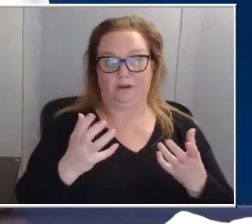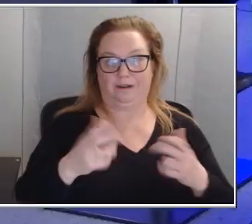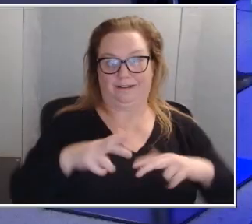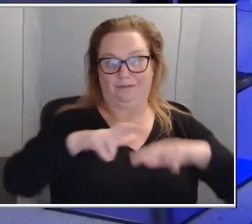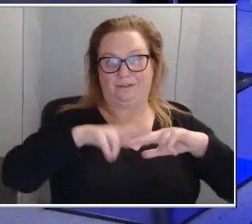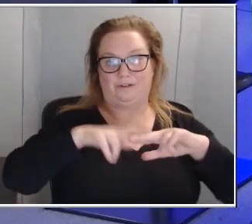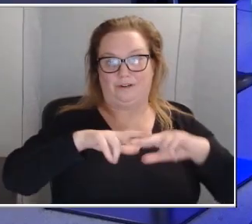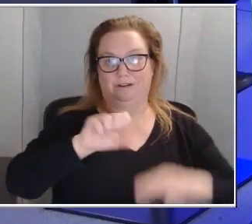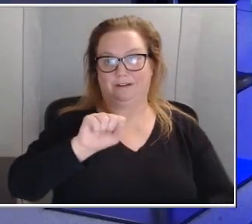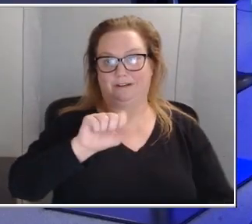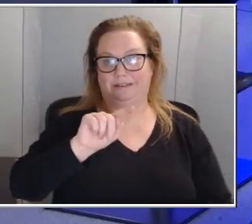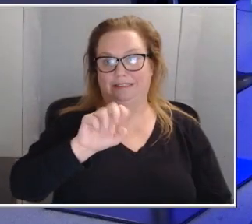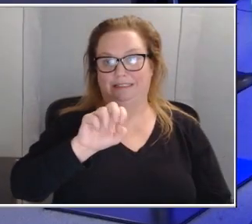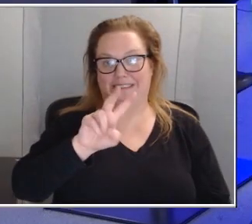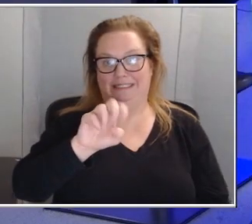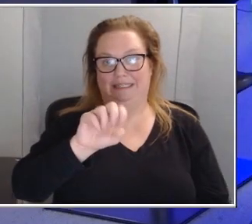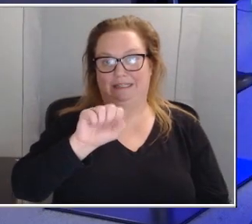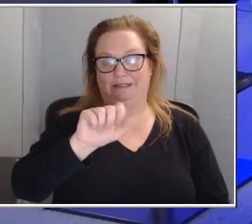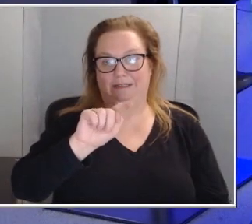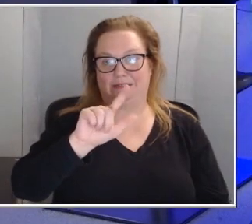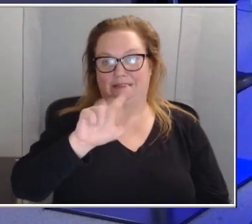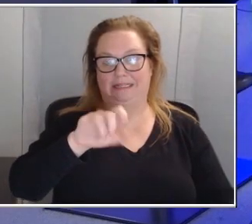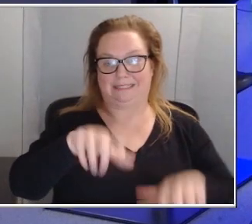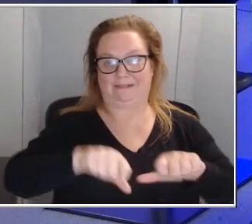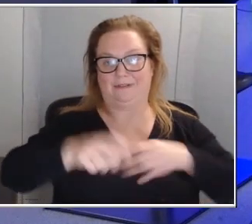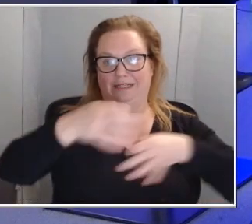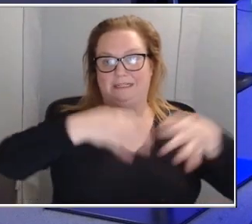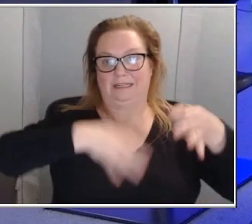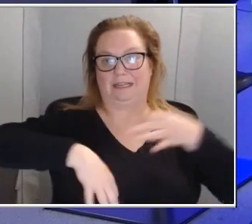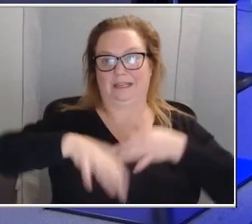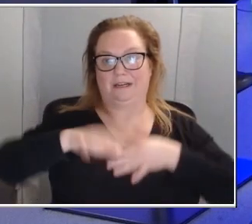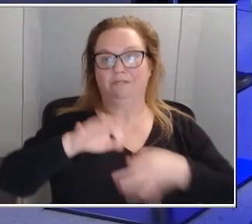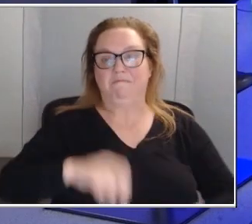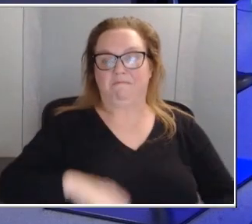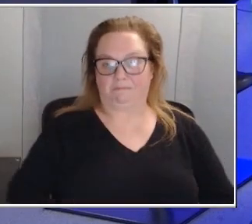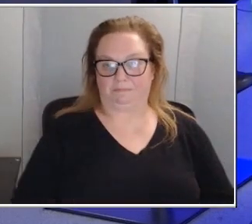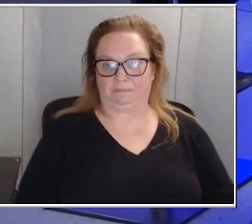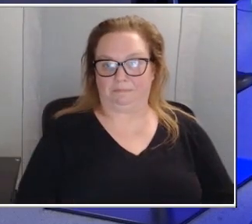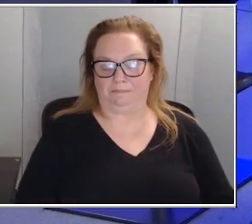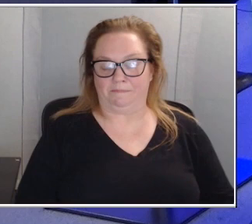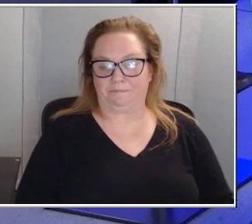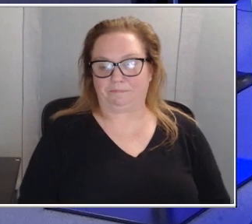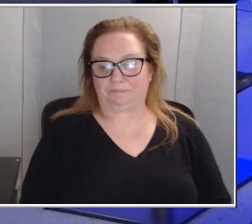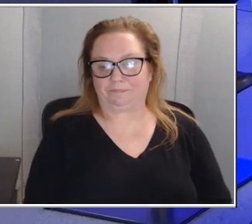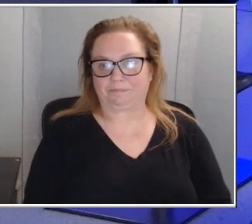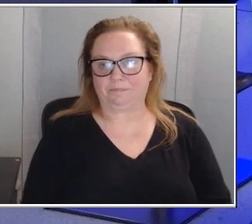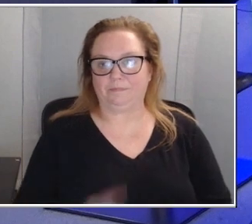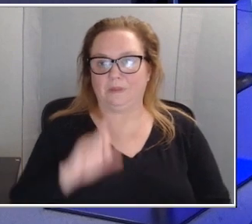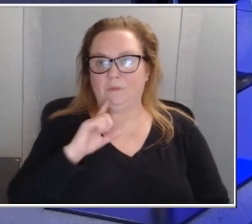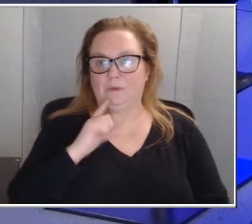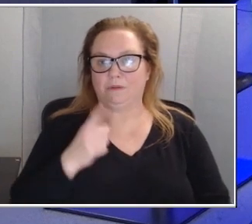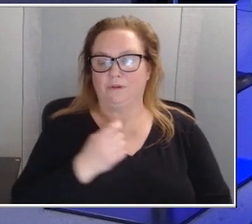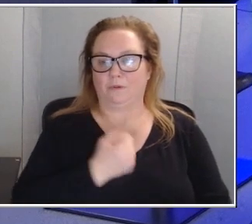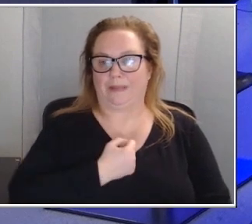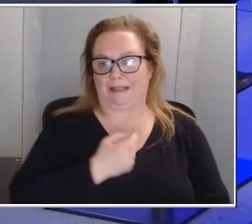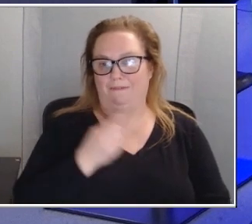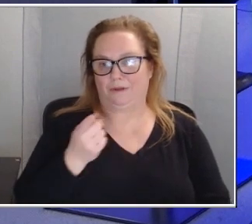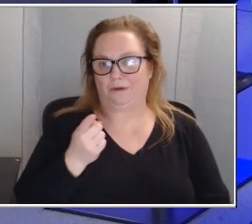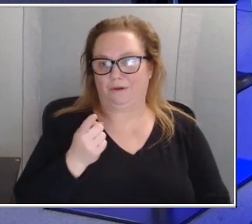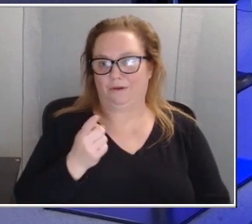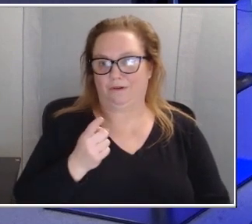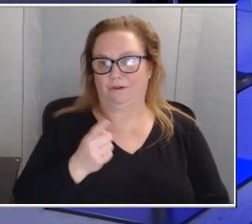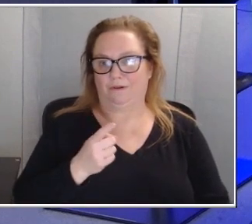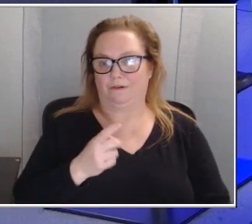that this fine man now has to sit in every day. So we miss you, we love you. We're all